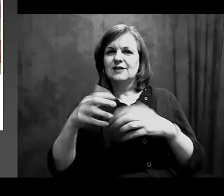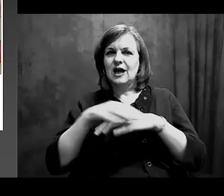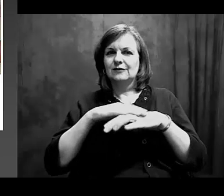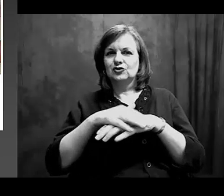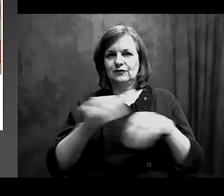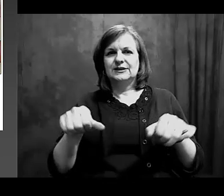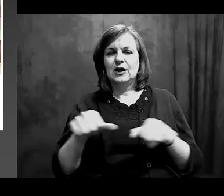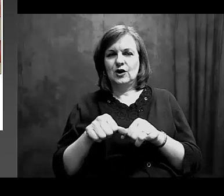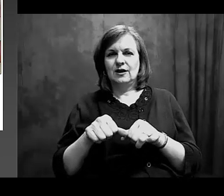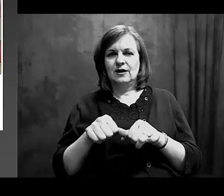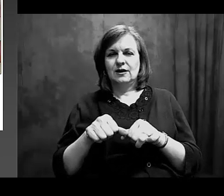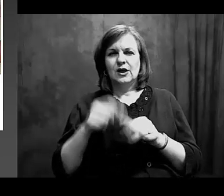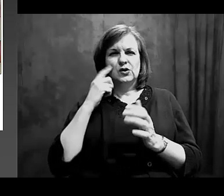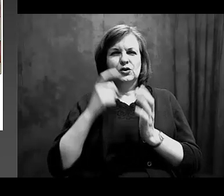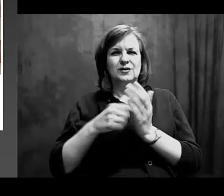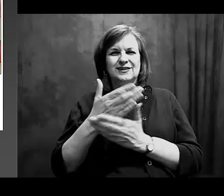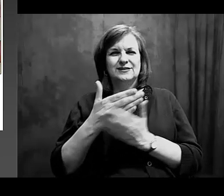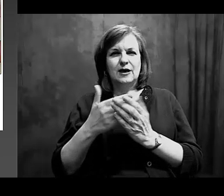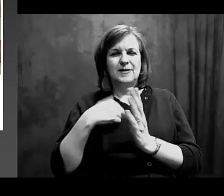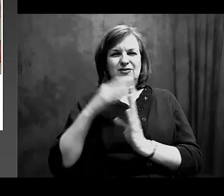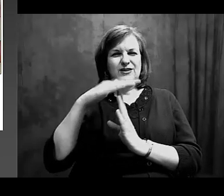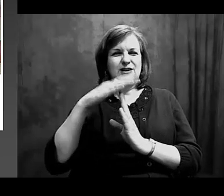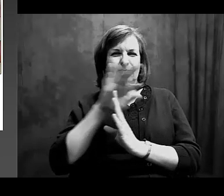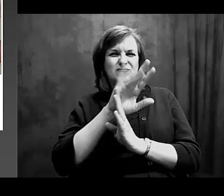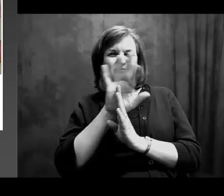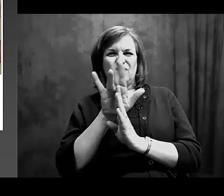So if we look at a cross-section to make it easier for